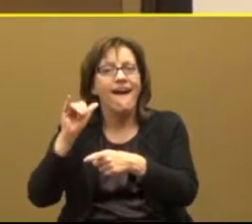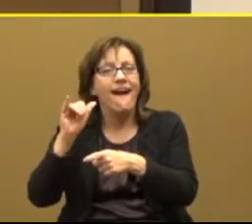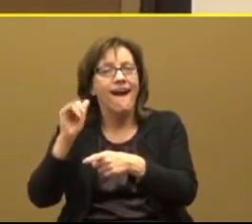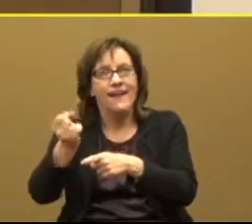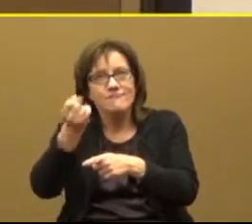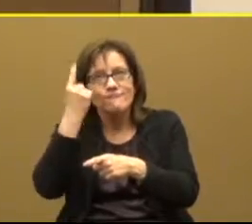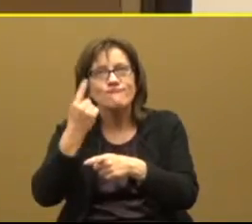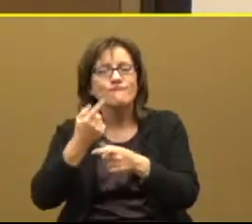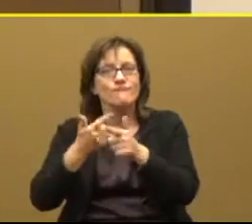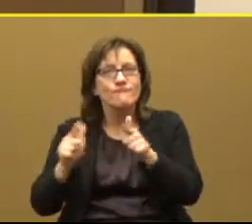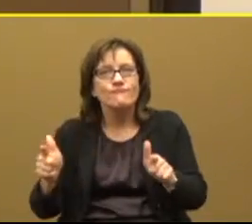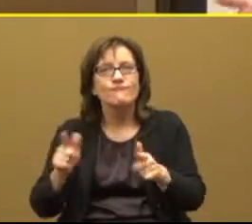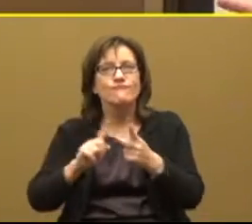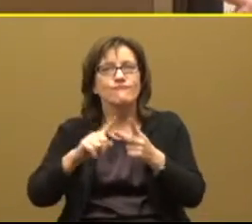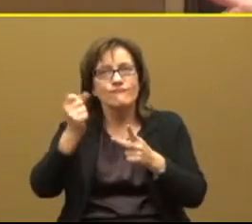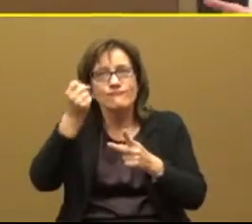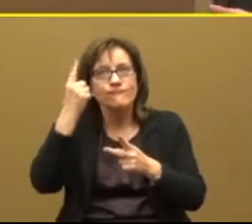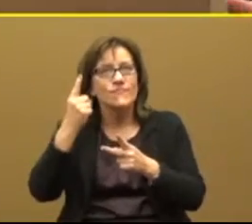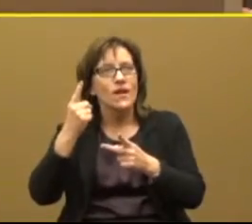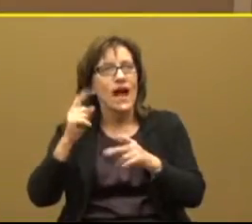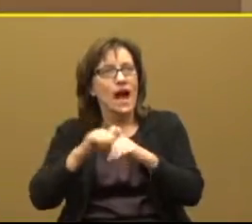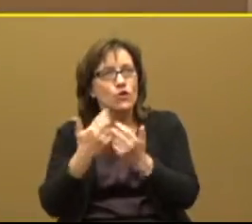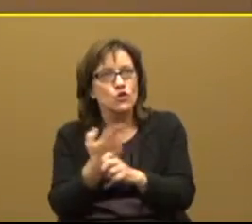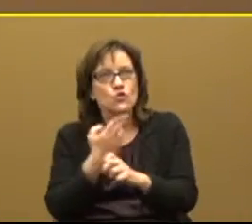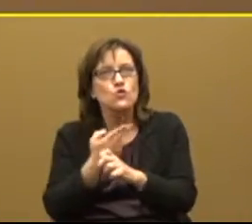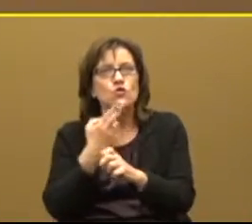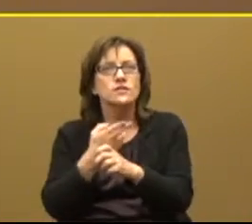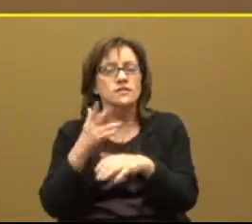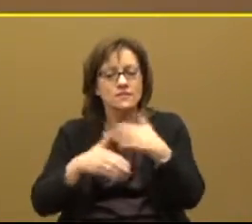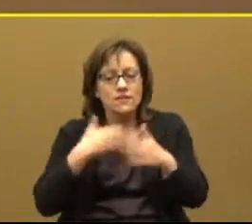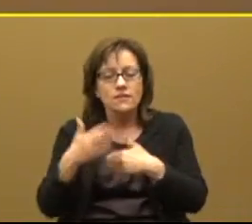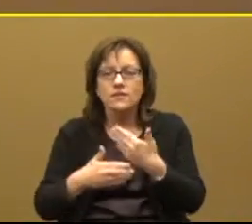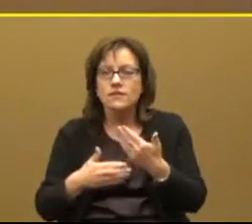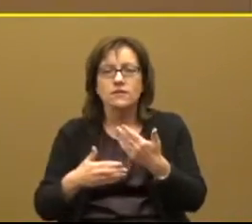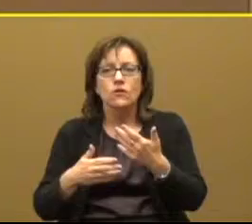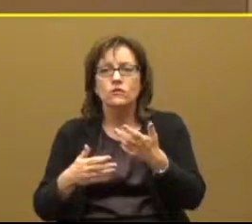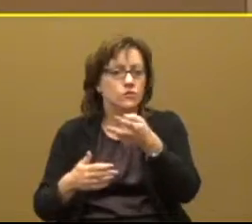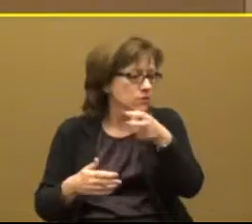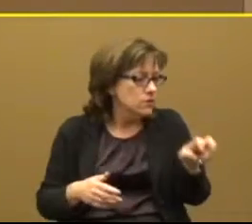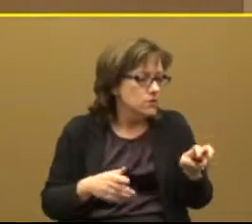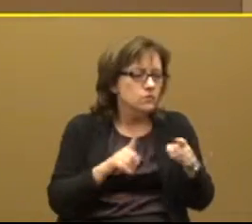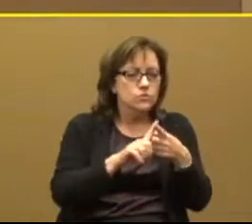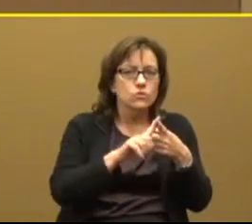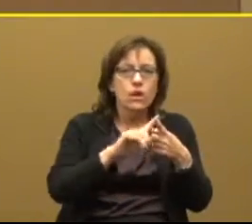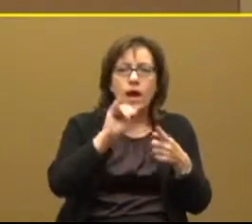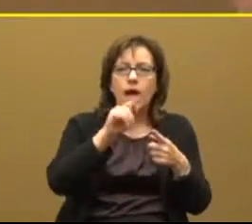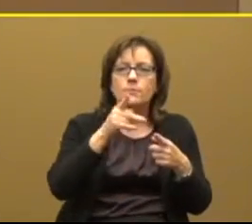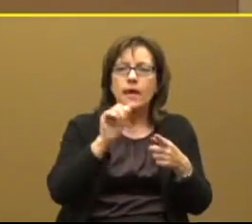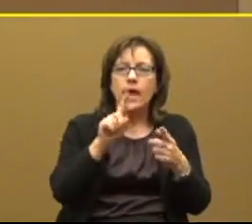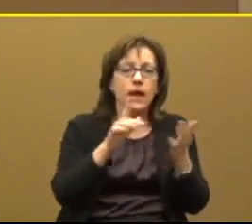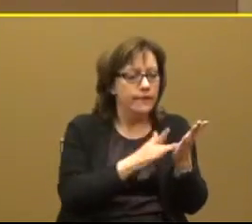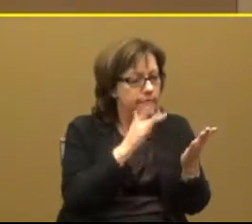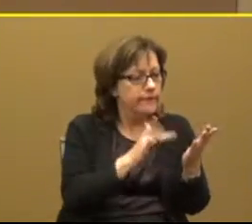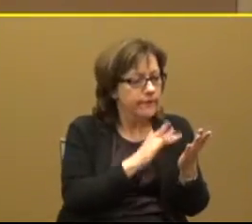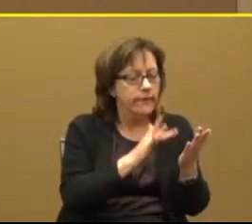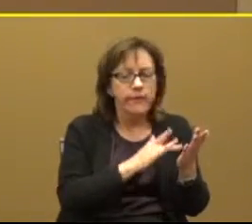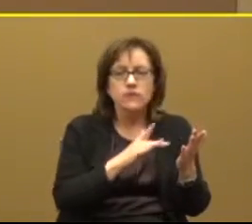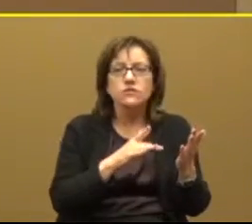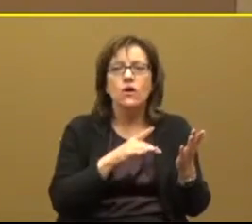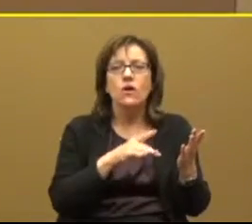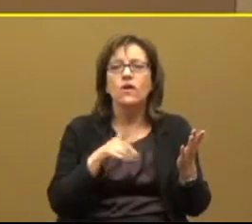get the language, they get the functionality of that? Do you leap to an iPad so they're understood by others in the